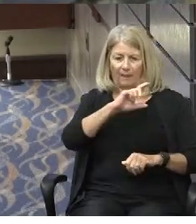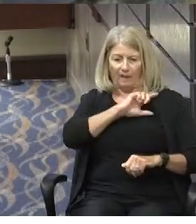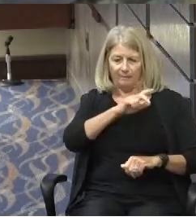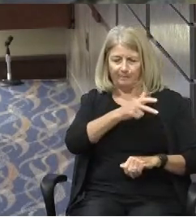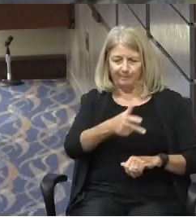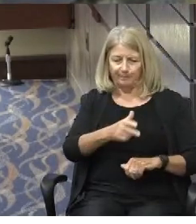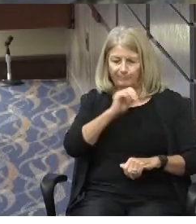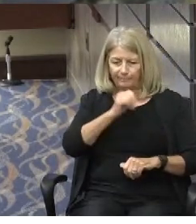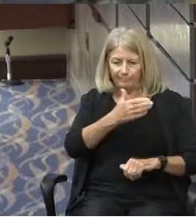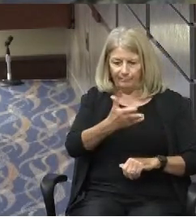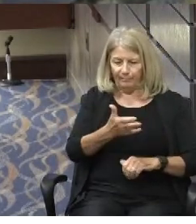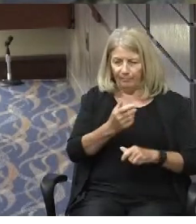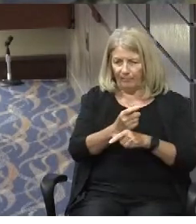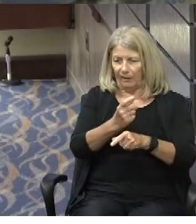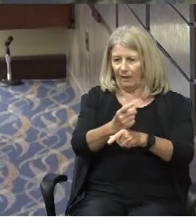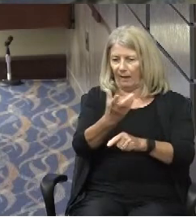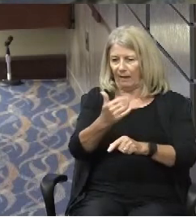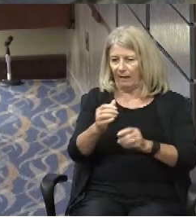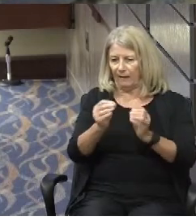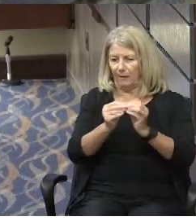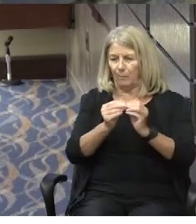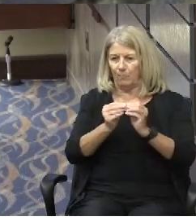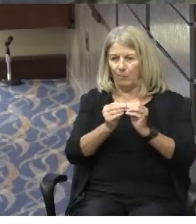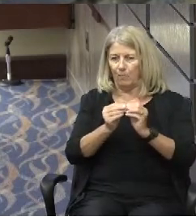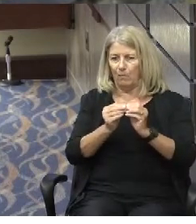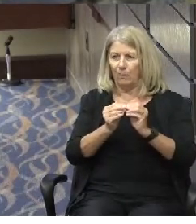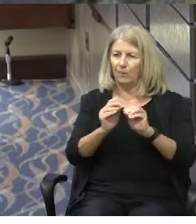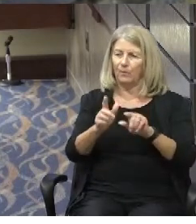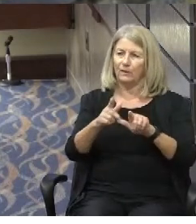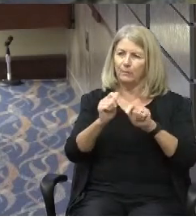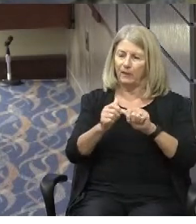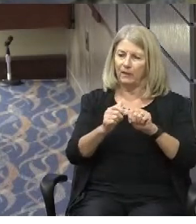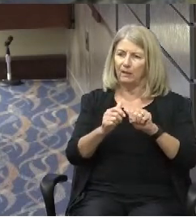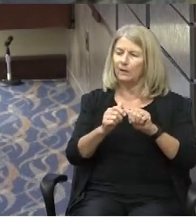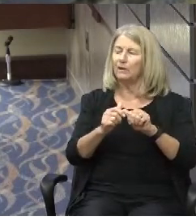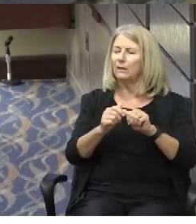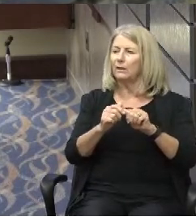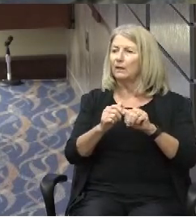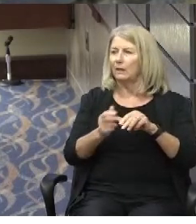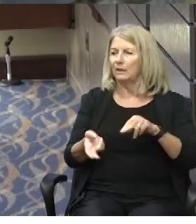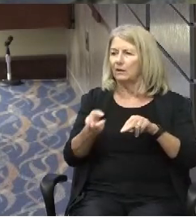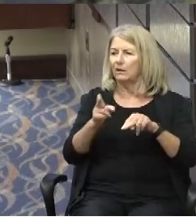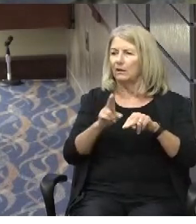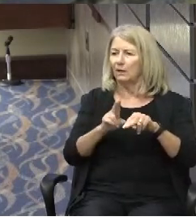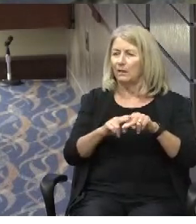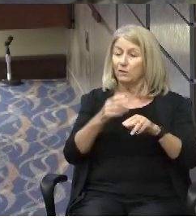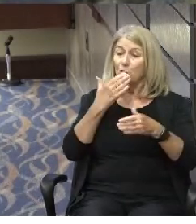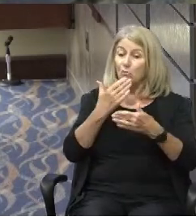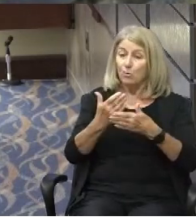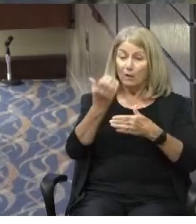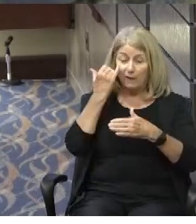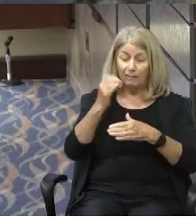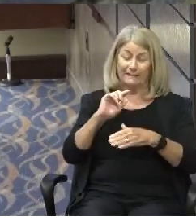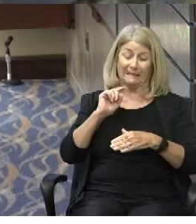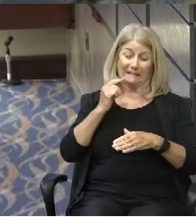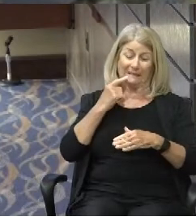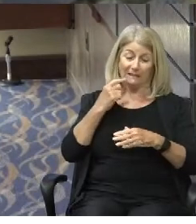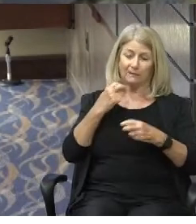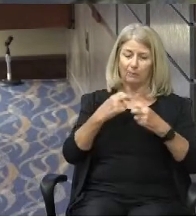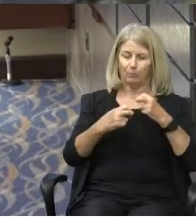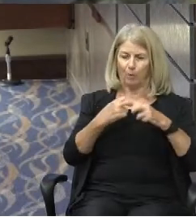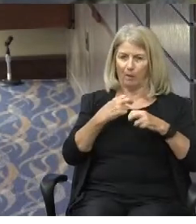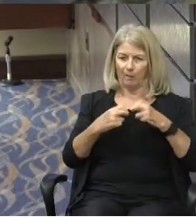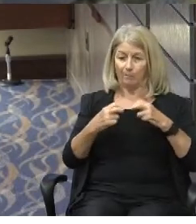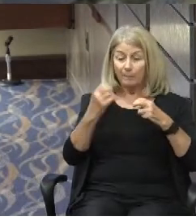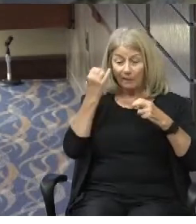not there regularly, the speed just sort of drifts up. I mean, it's good if you have an acute problem and if you have